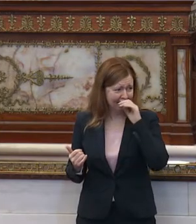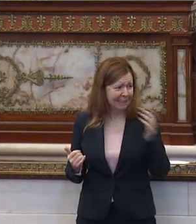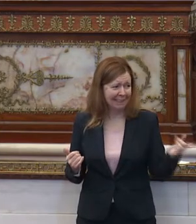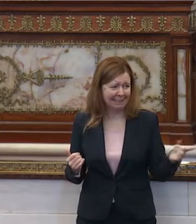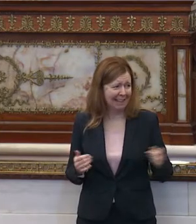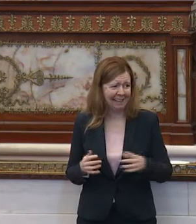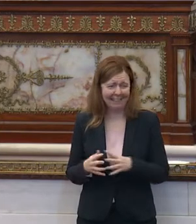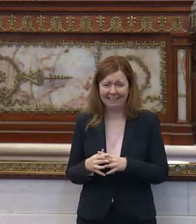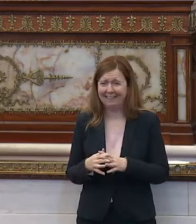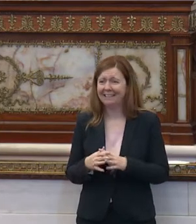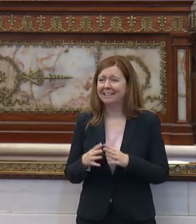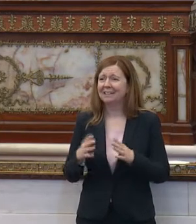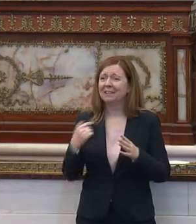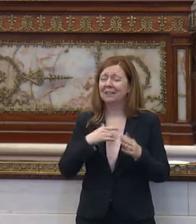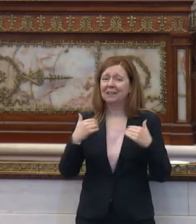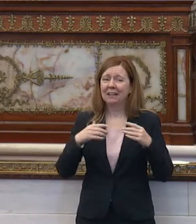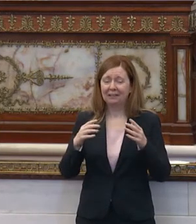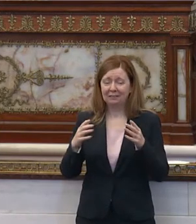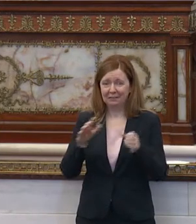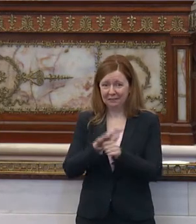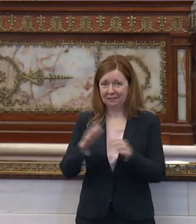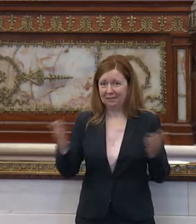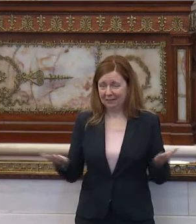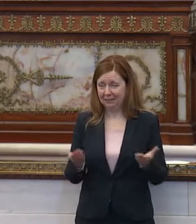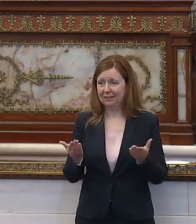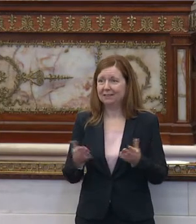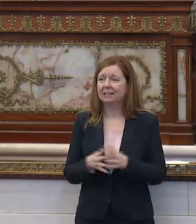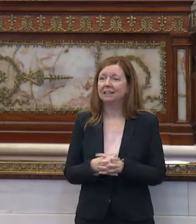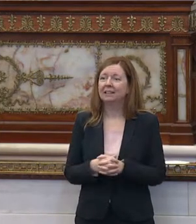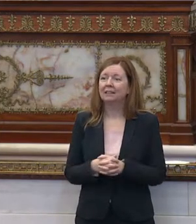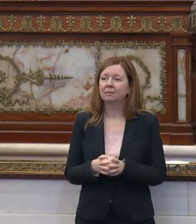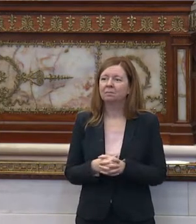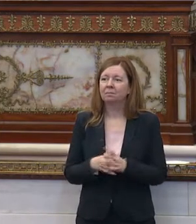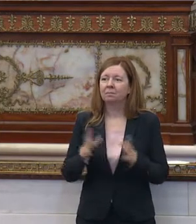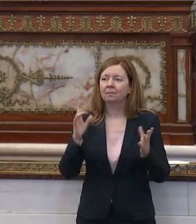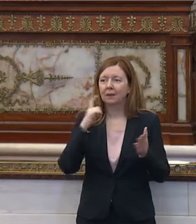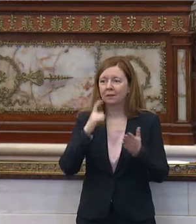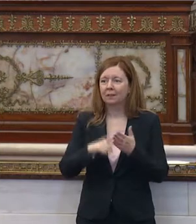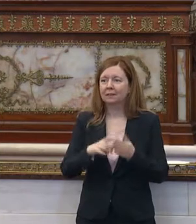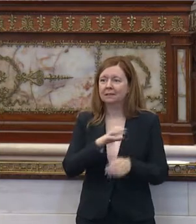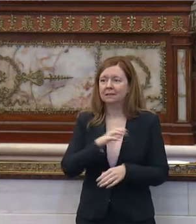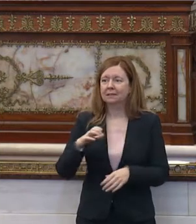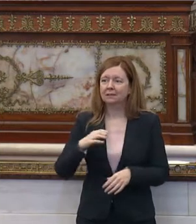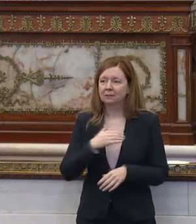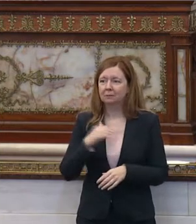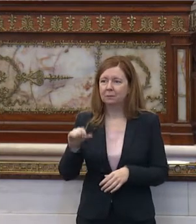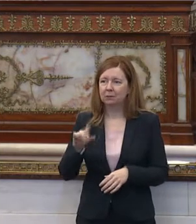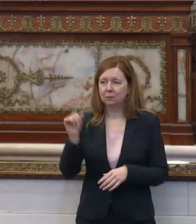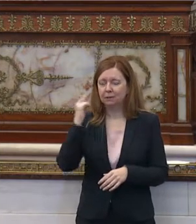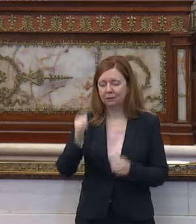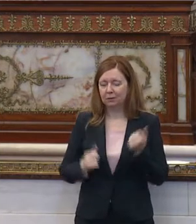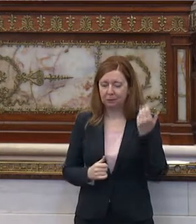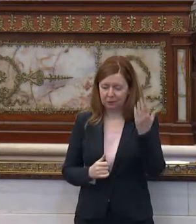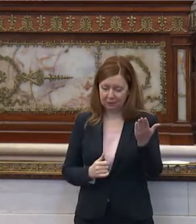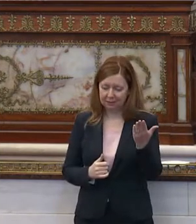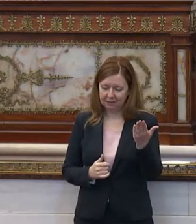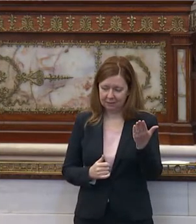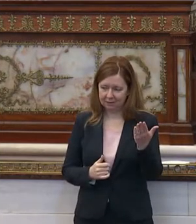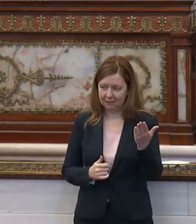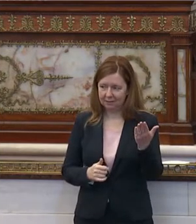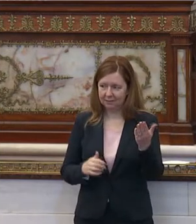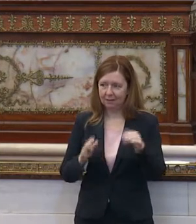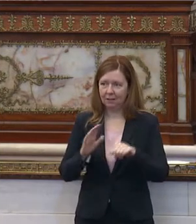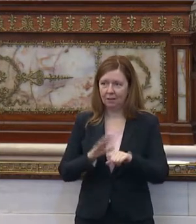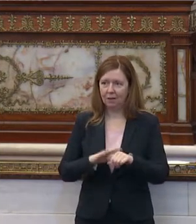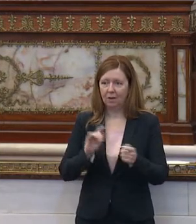go into our public meeting. We do have a quorum for our public meeting, and I would like to recognize Councilmember Squilla for a motion